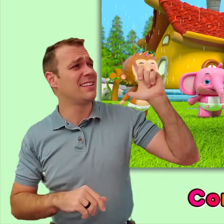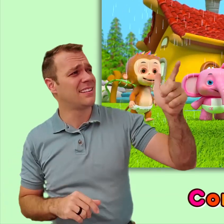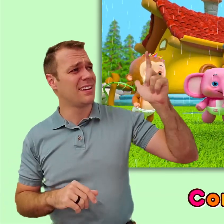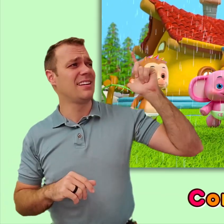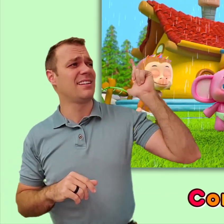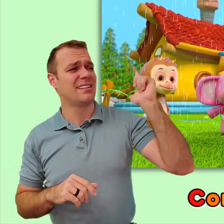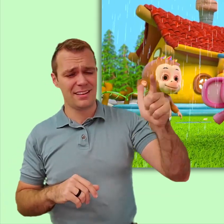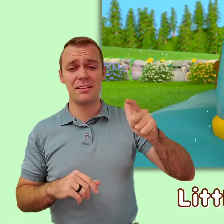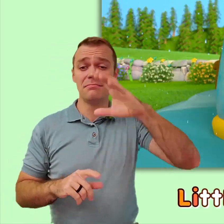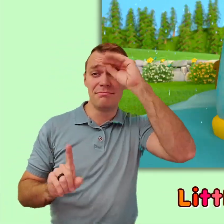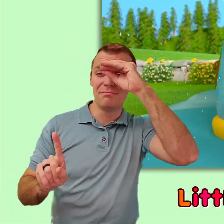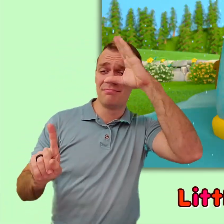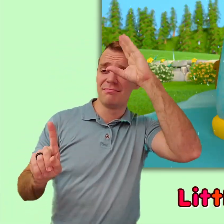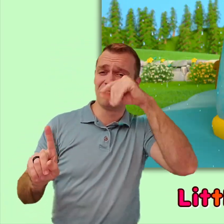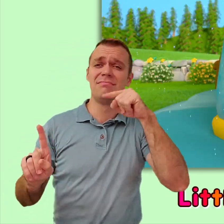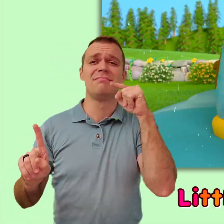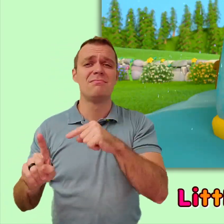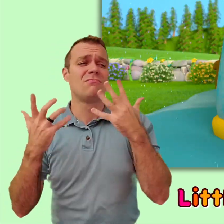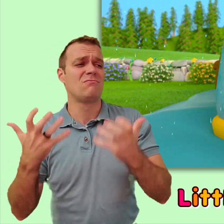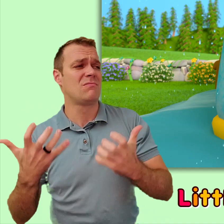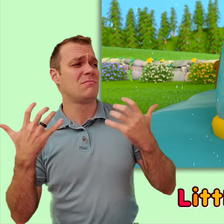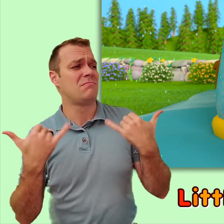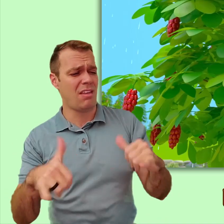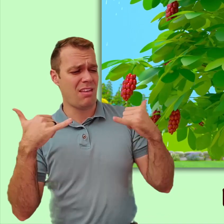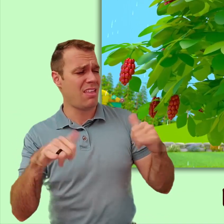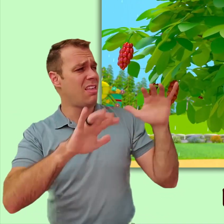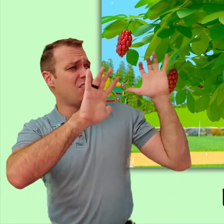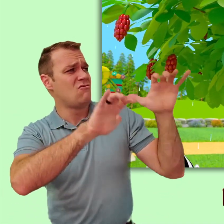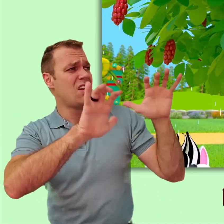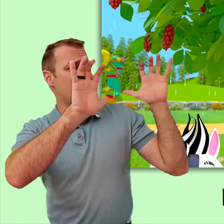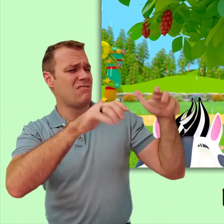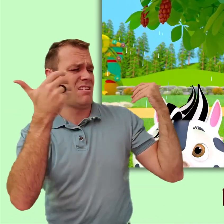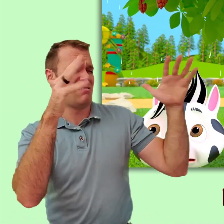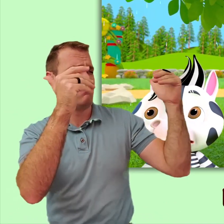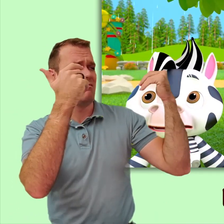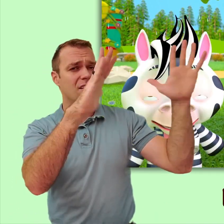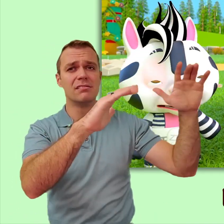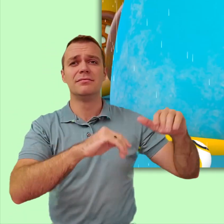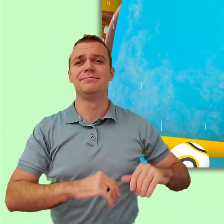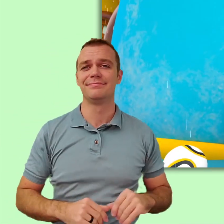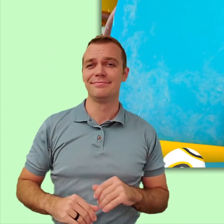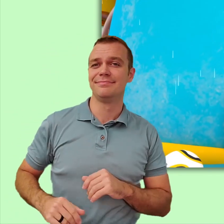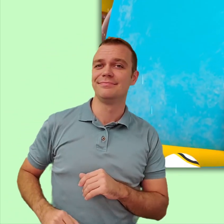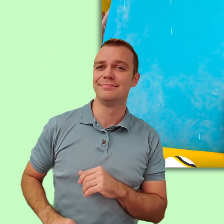Again another day, little Johnny wants to play. Rain, rain, go